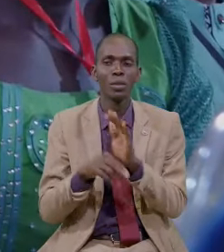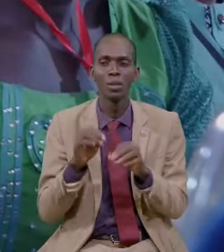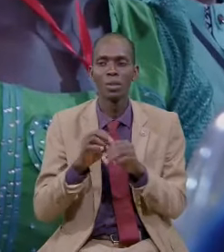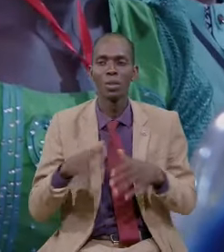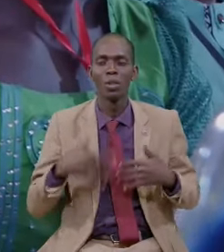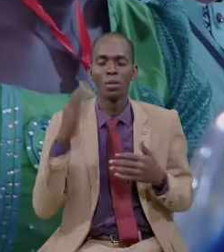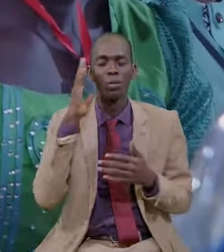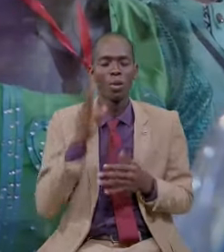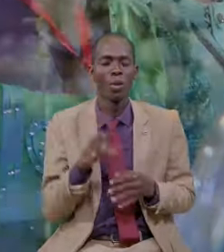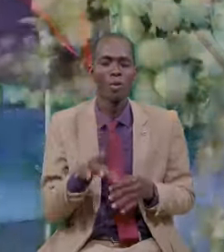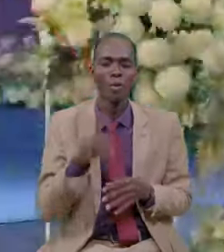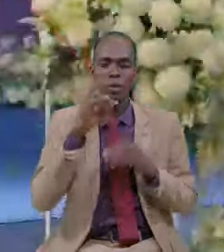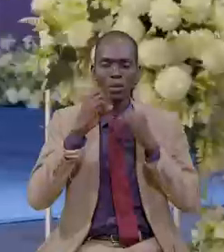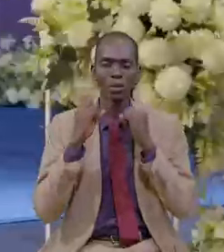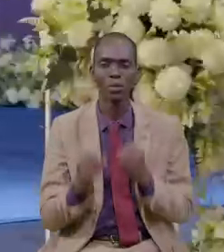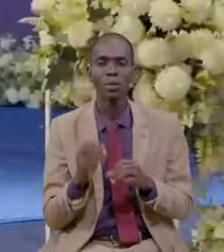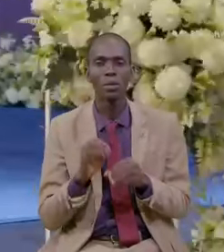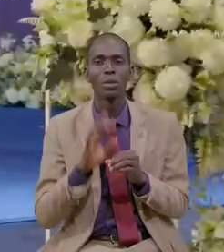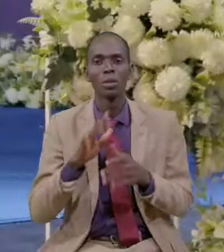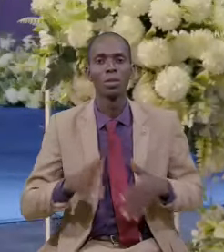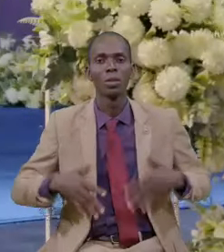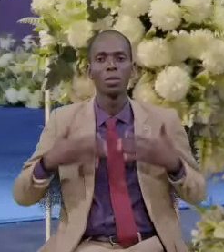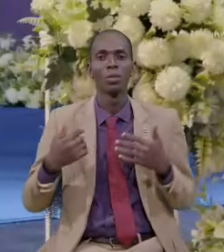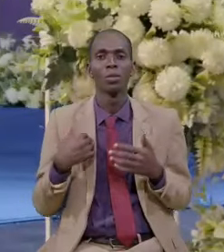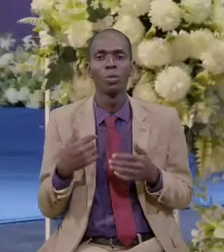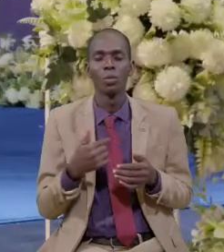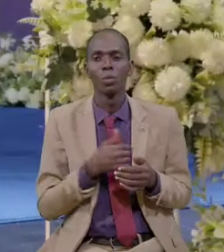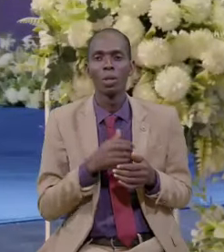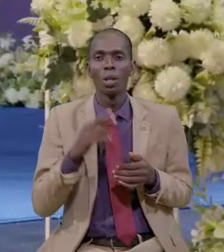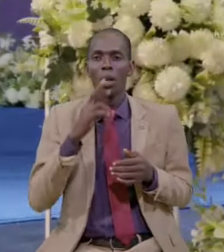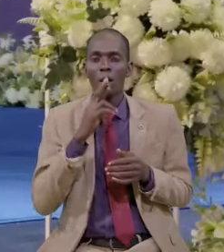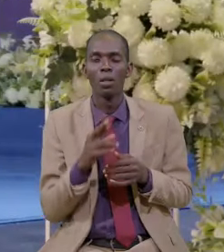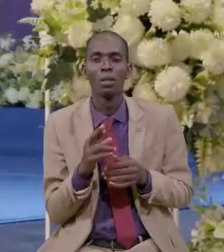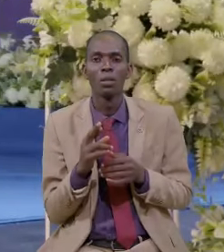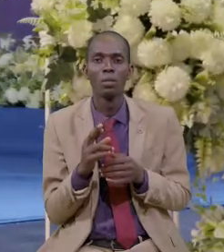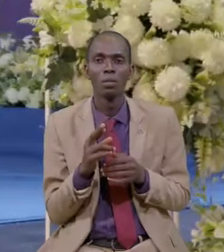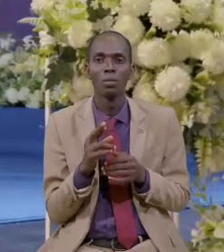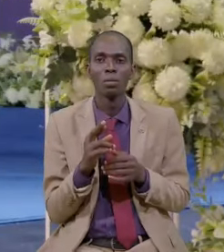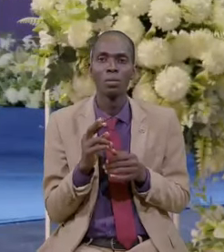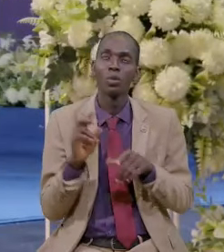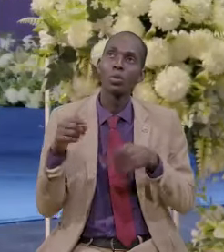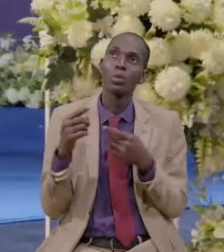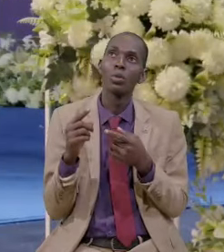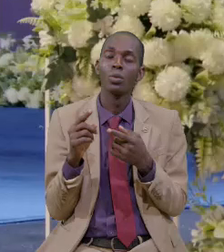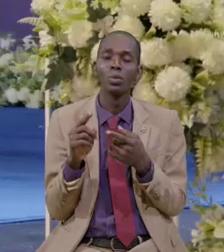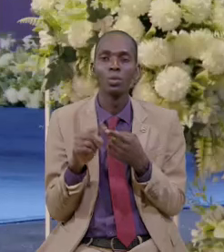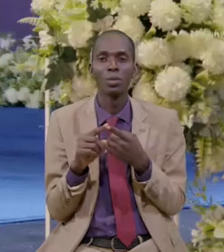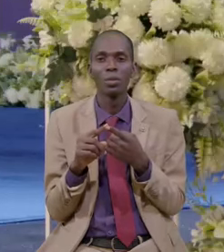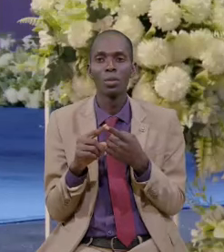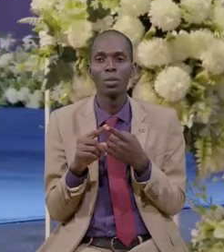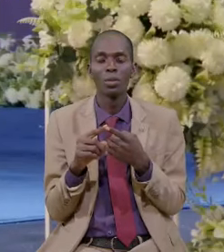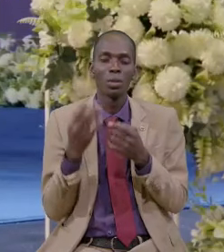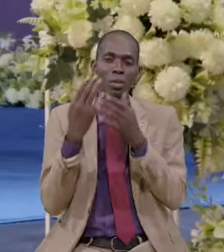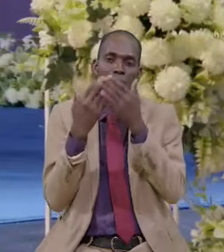your life. We get it from heaven by prayer. And all that comes with the